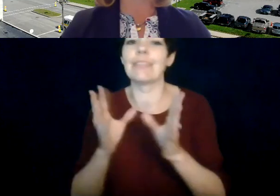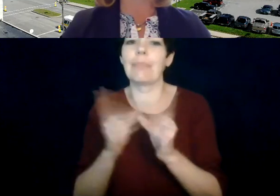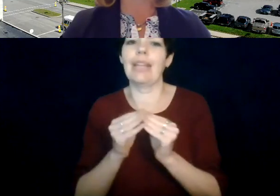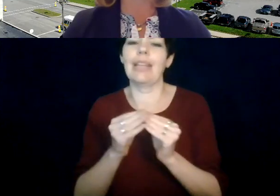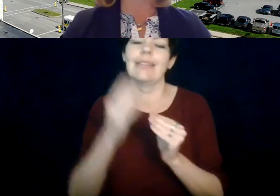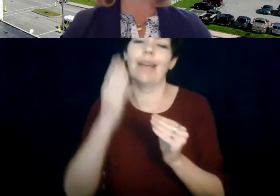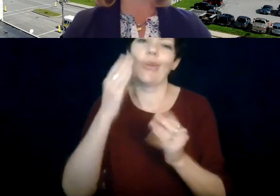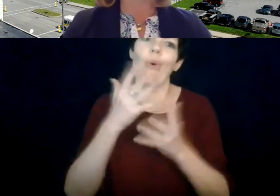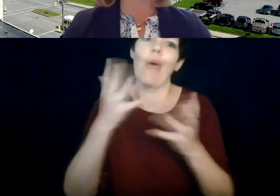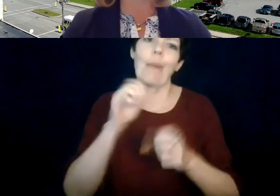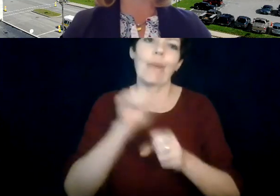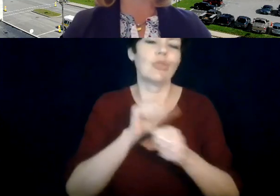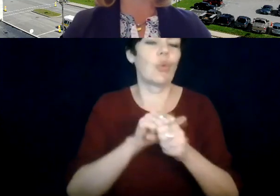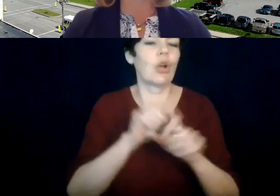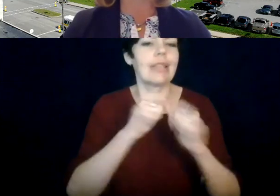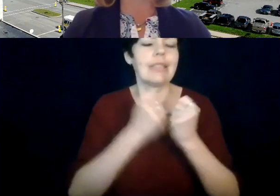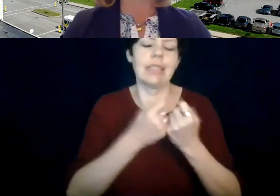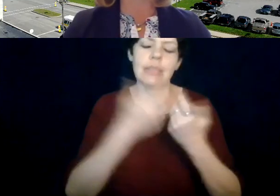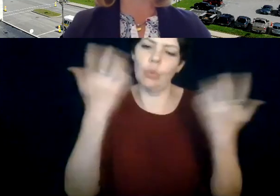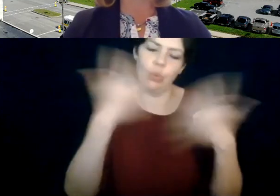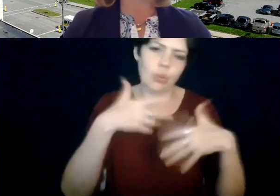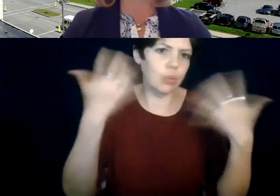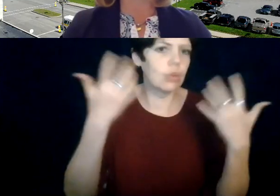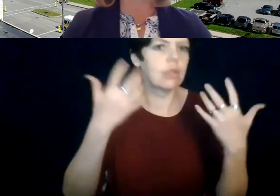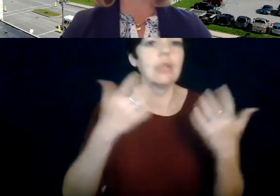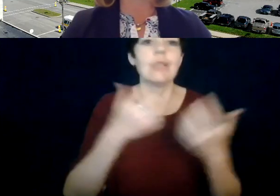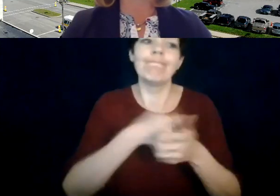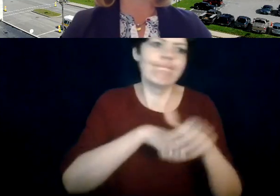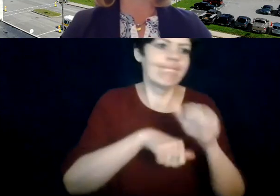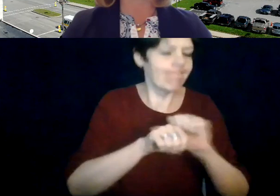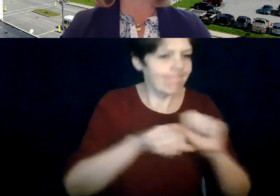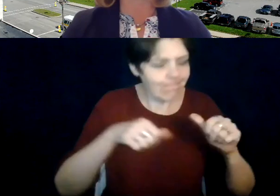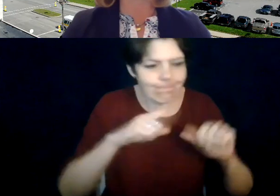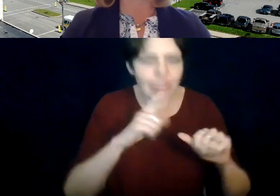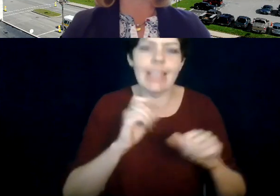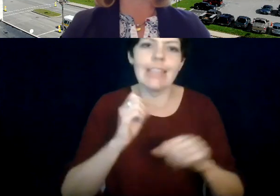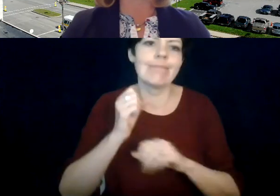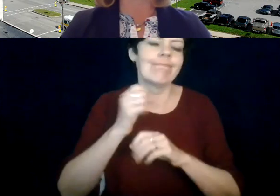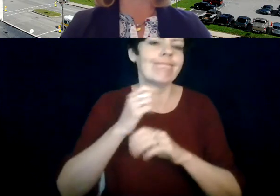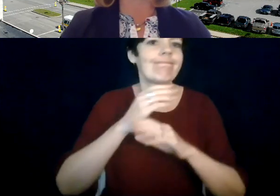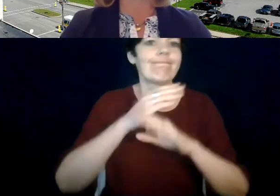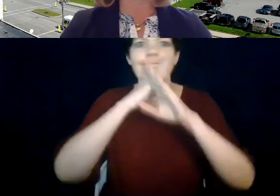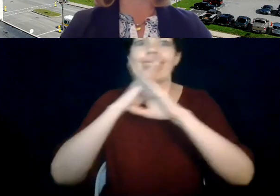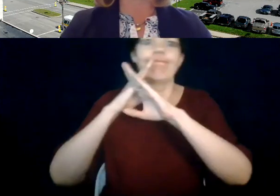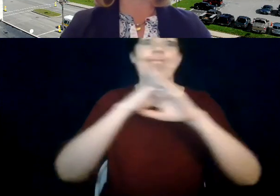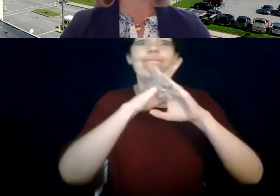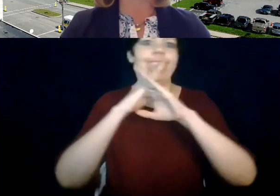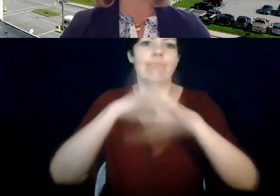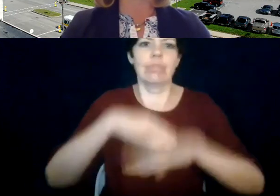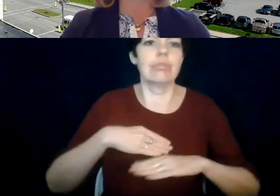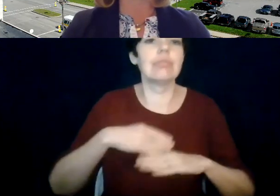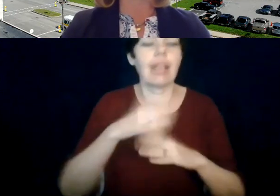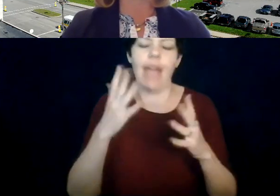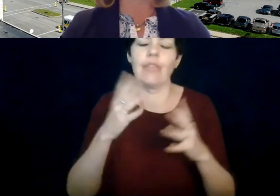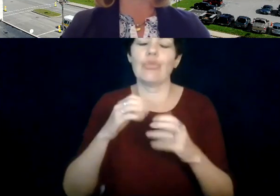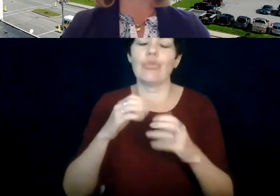to put the Paving Your Way conference together this year, overcoming all of the hurdles. There's good